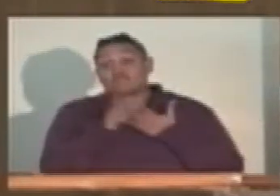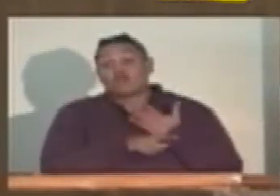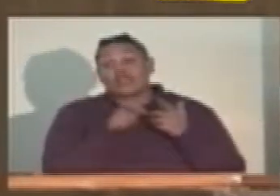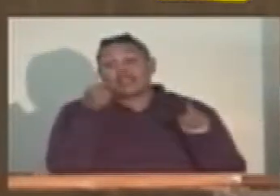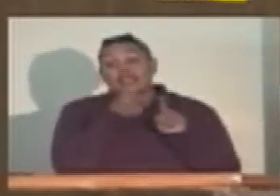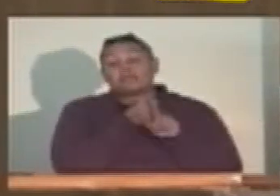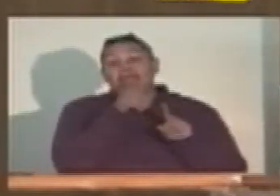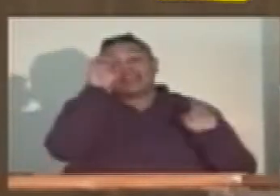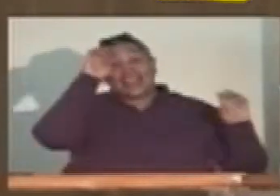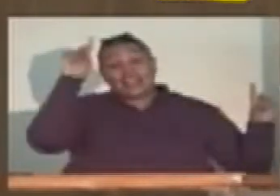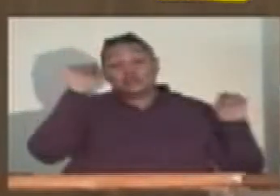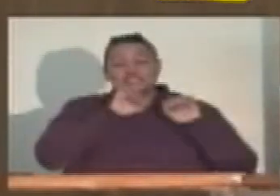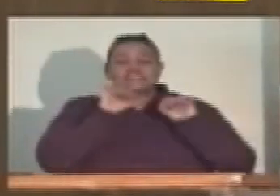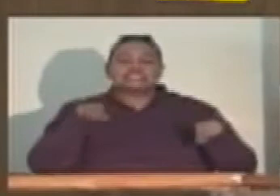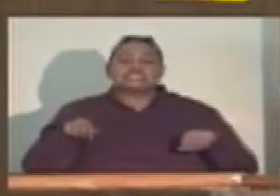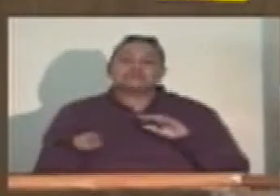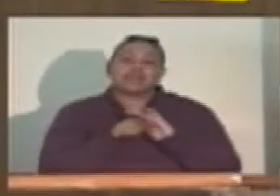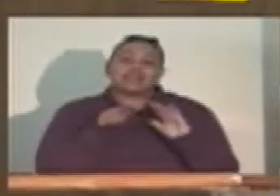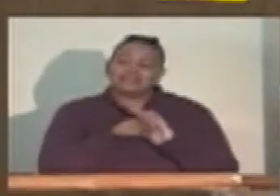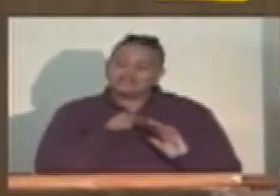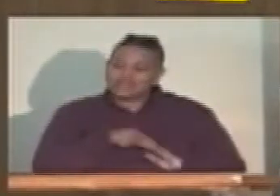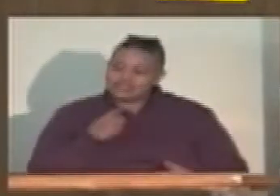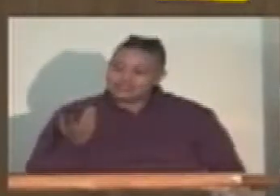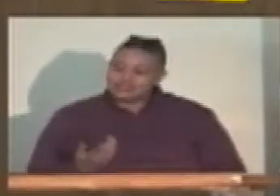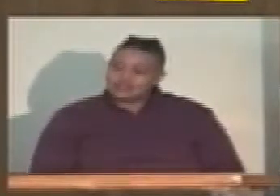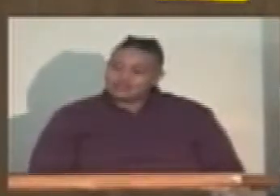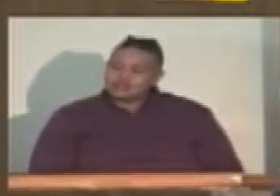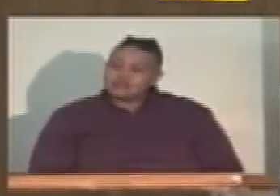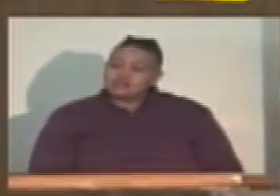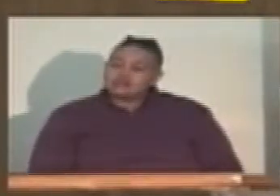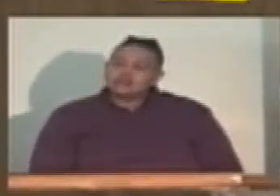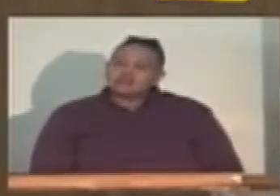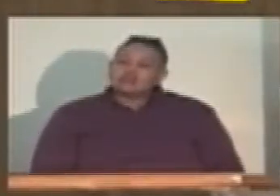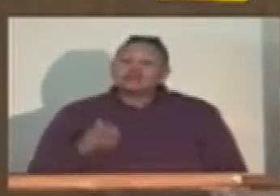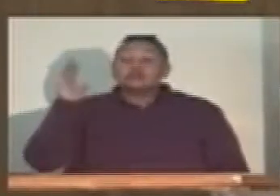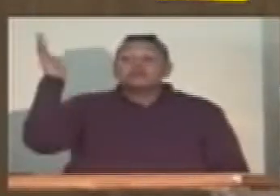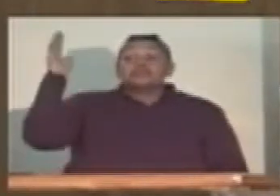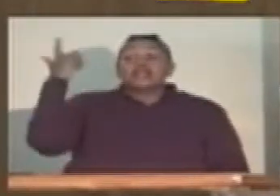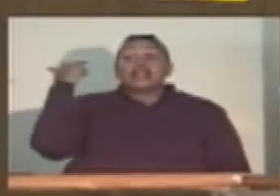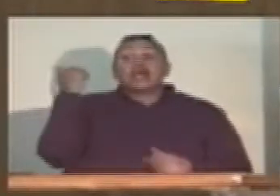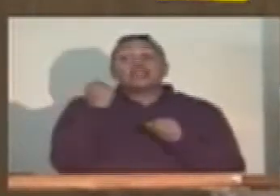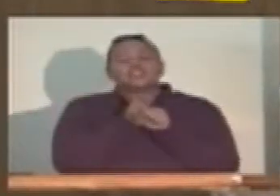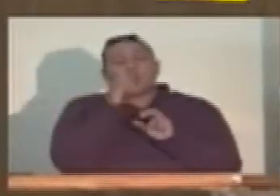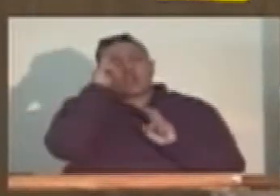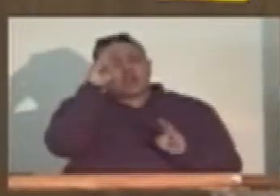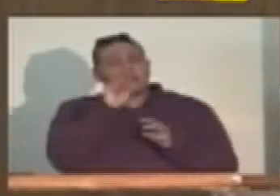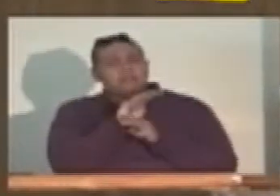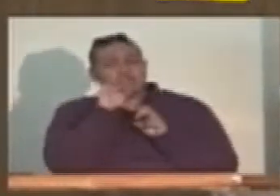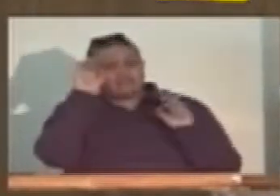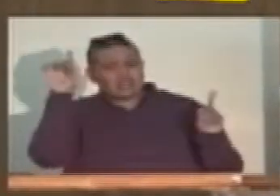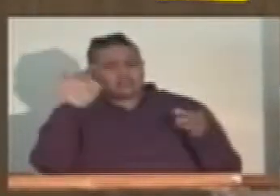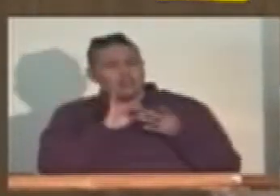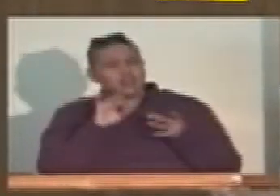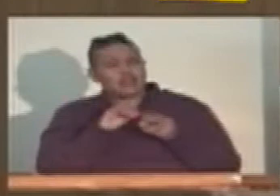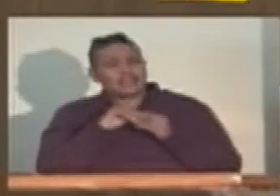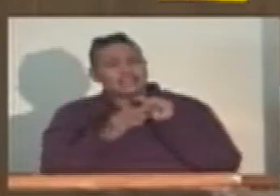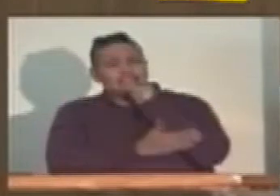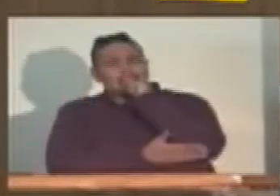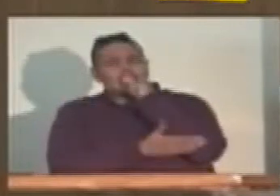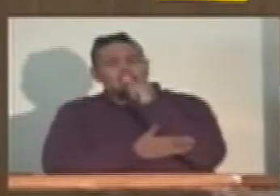system negatively. Mr. Speaker, last year, the Honourable Minister of Education spoke in his State of the Nation